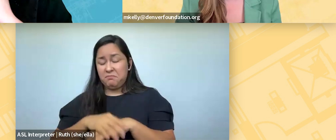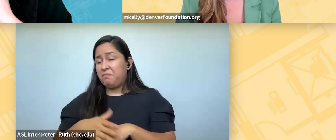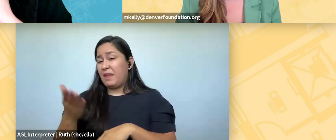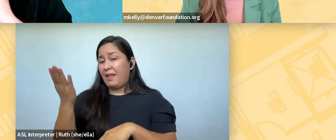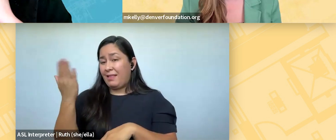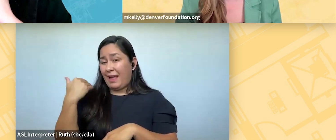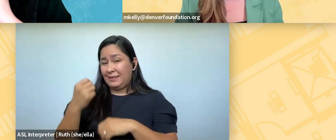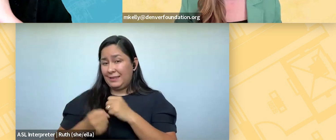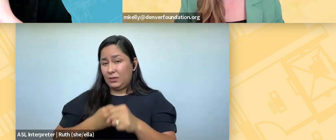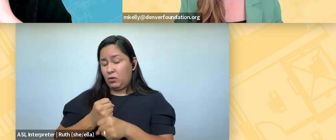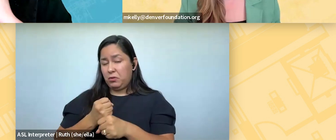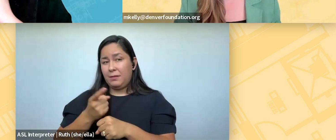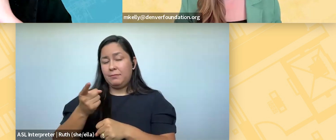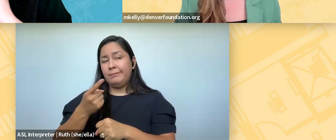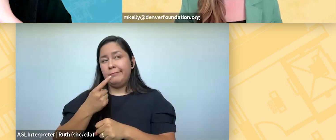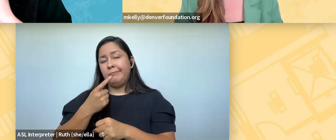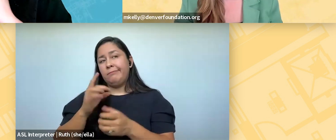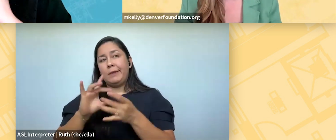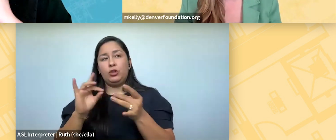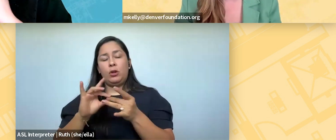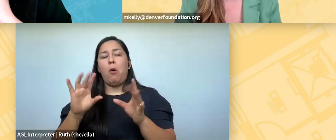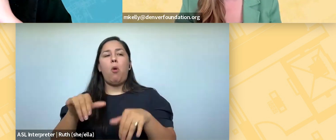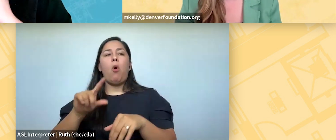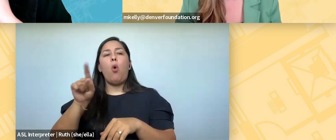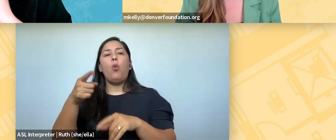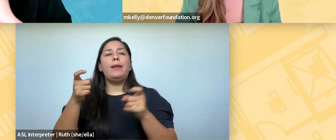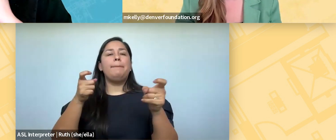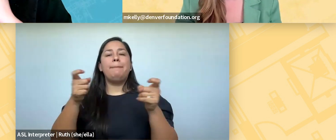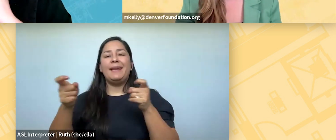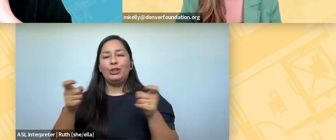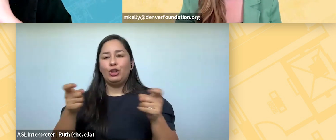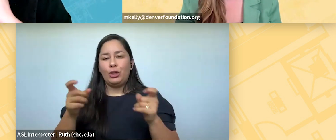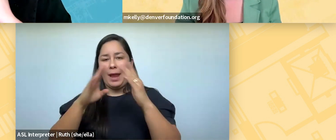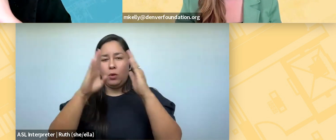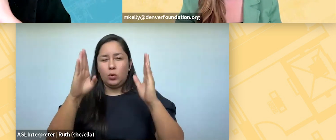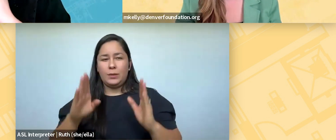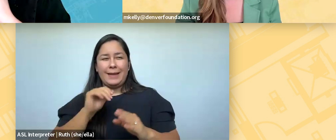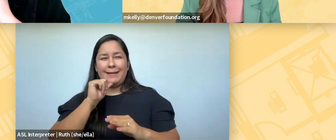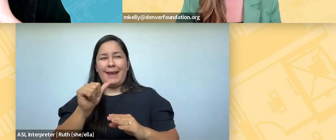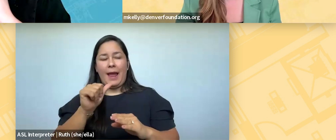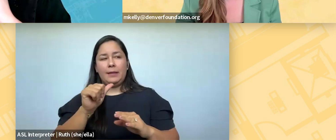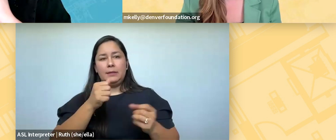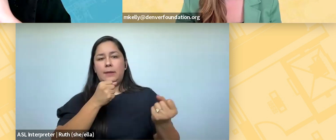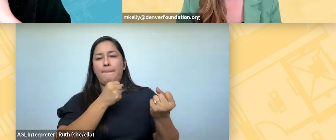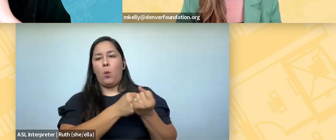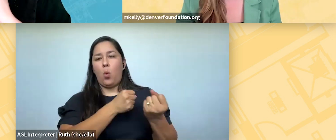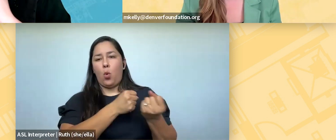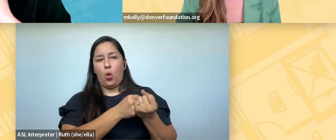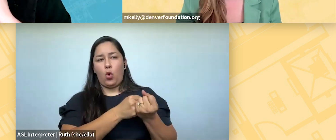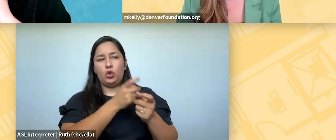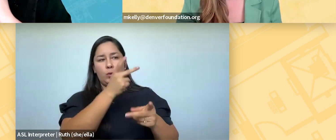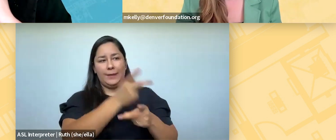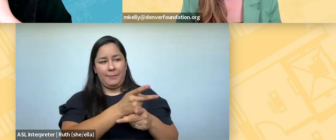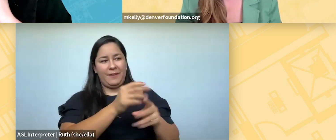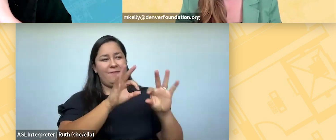for organizations who managed actual housing rather than support to keep families in current housing situations